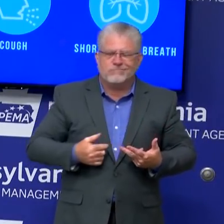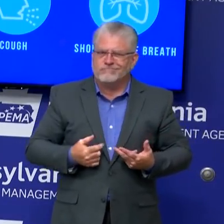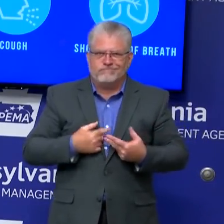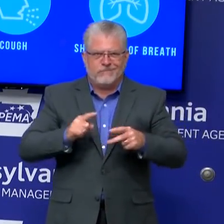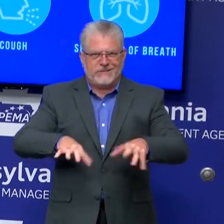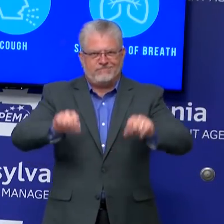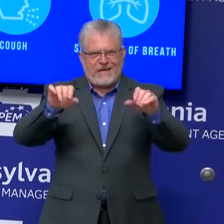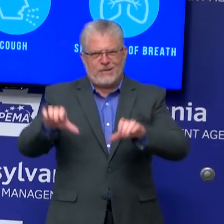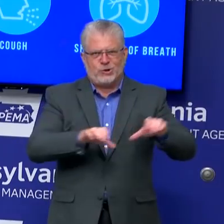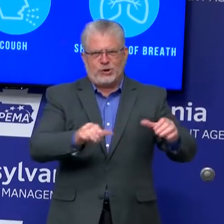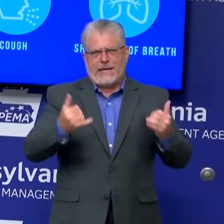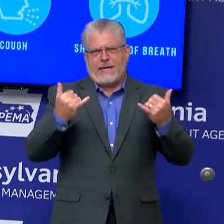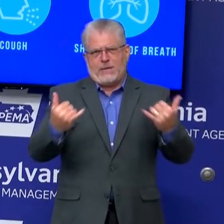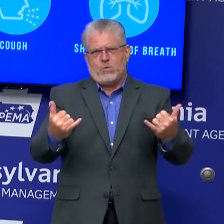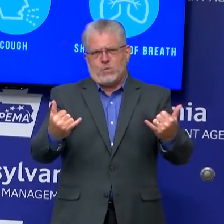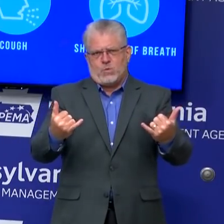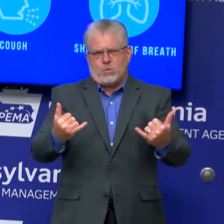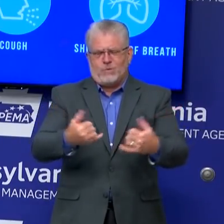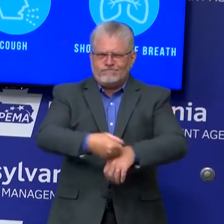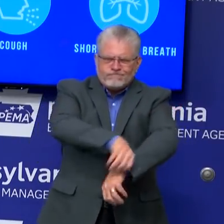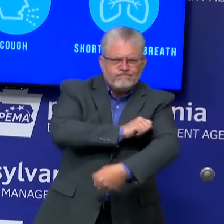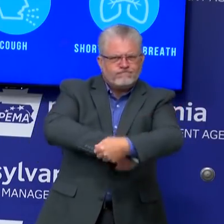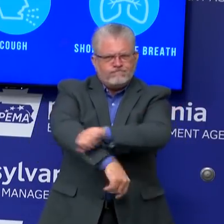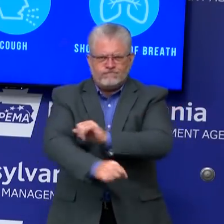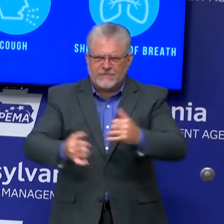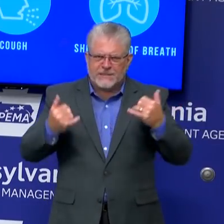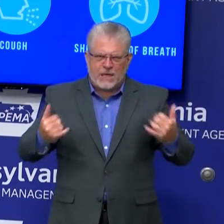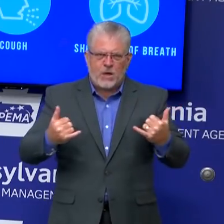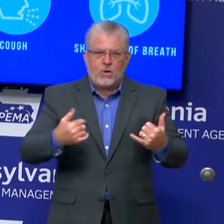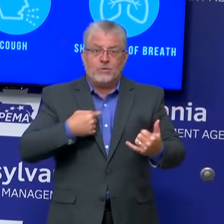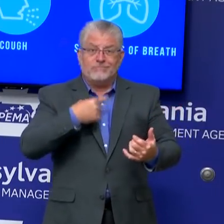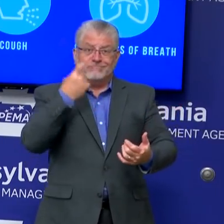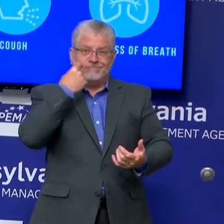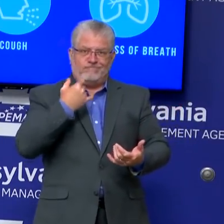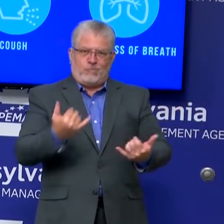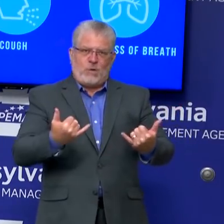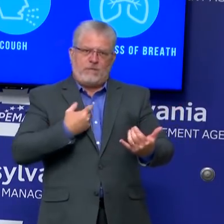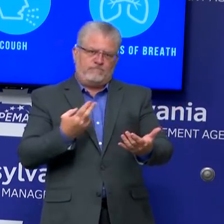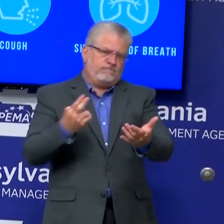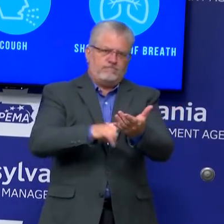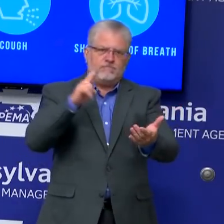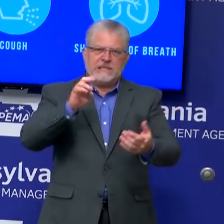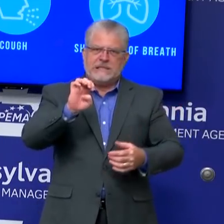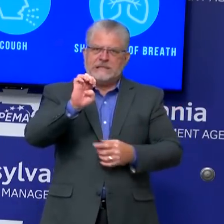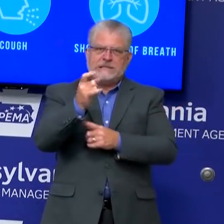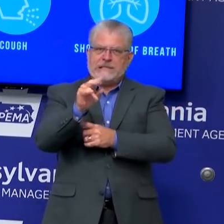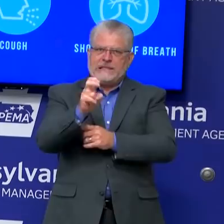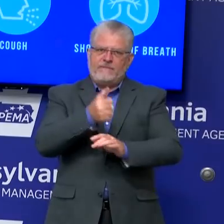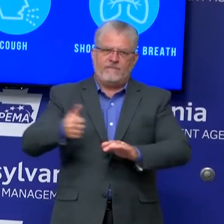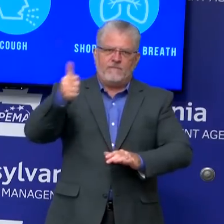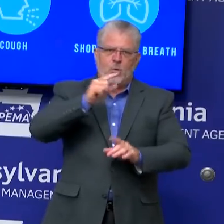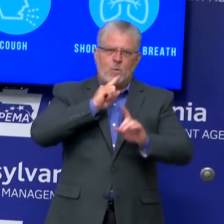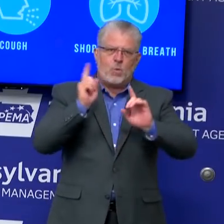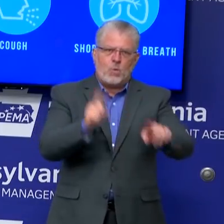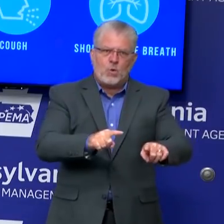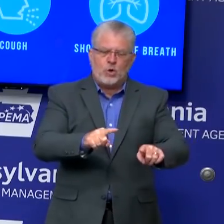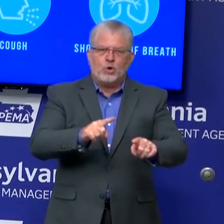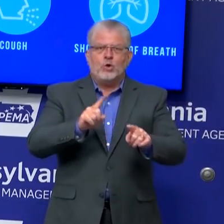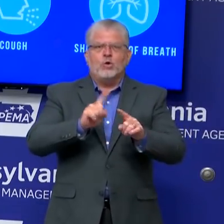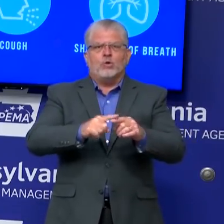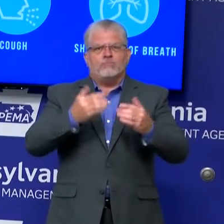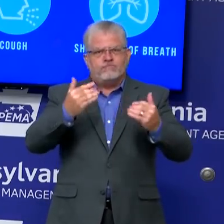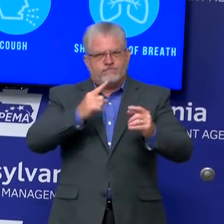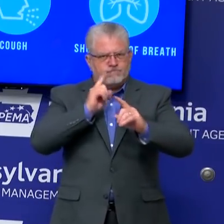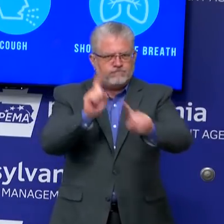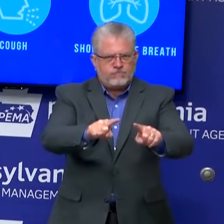going to be signing an executive order that will implement the following mitigation efforts across Pennsylvania. First,